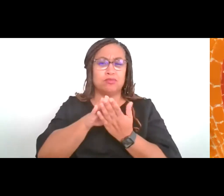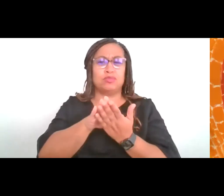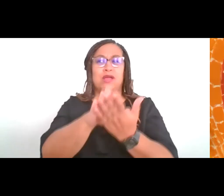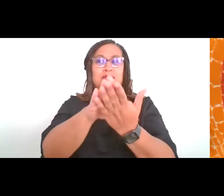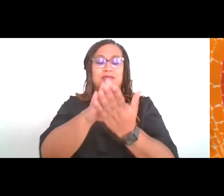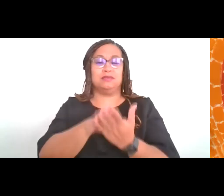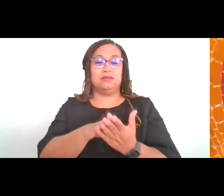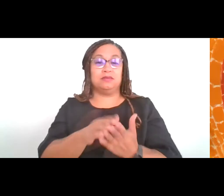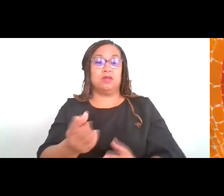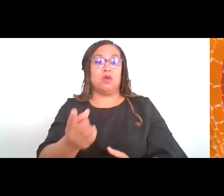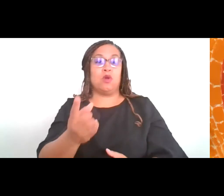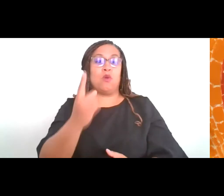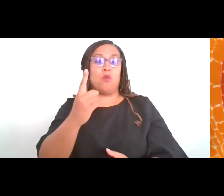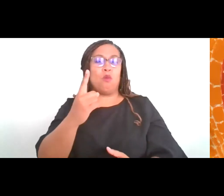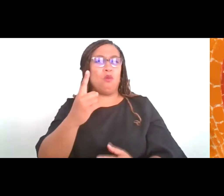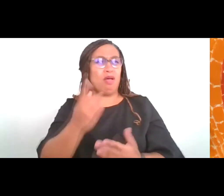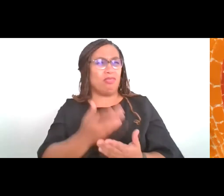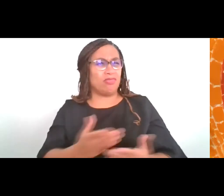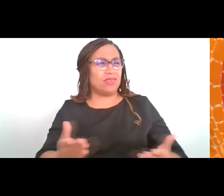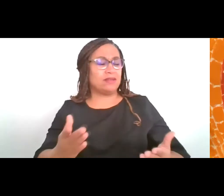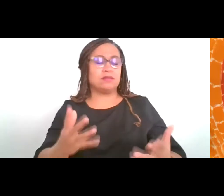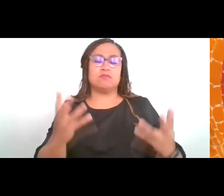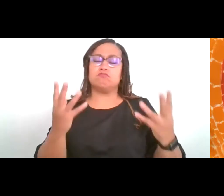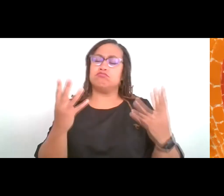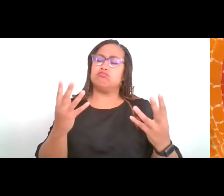one essence that is so beautiful,